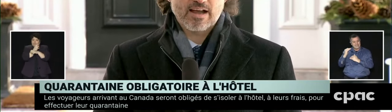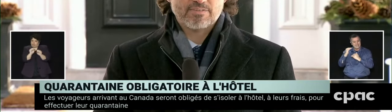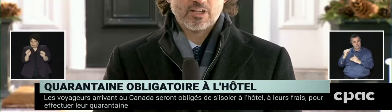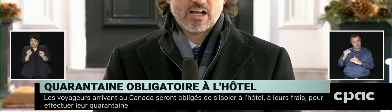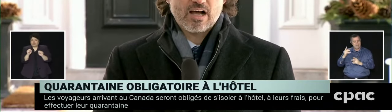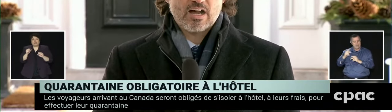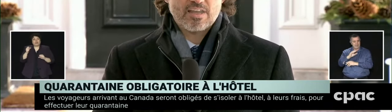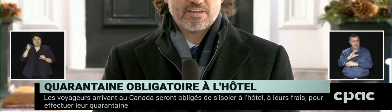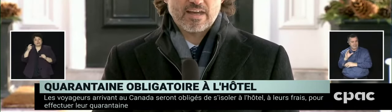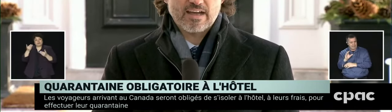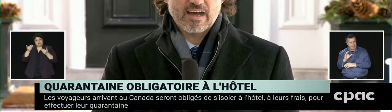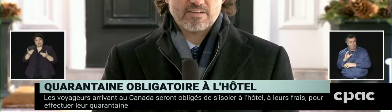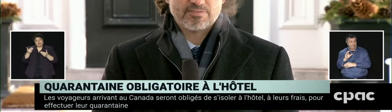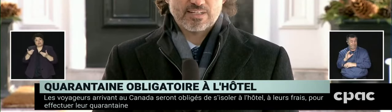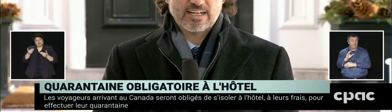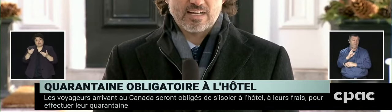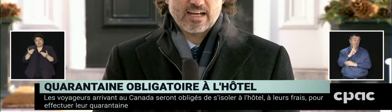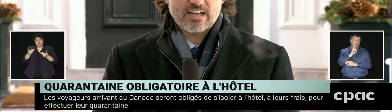the arrival